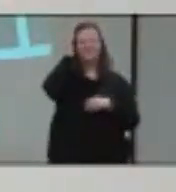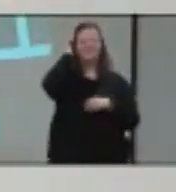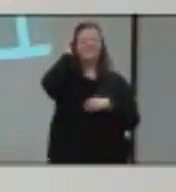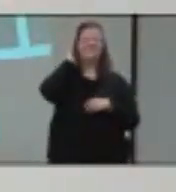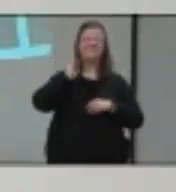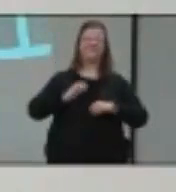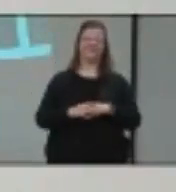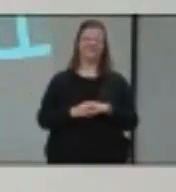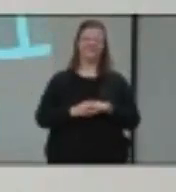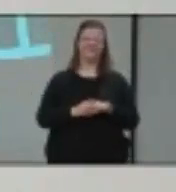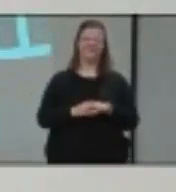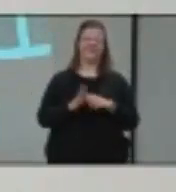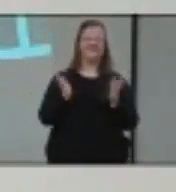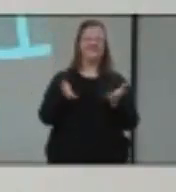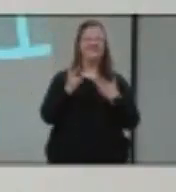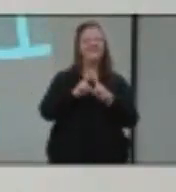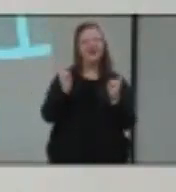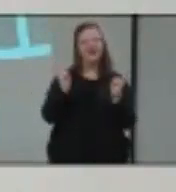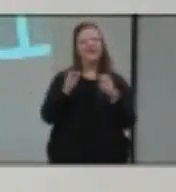It's very